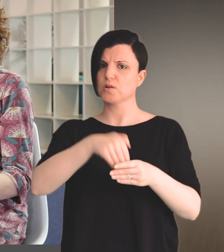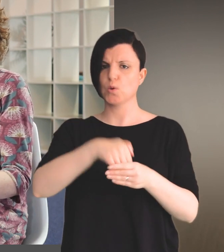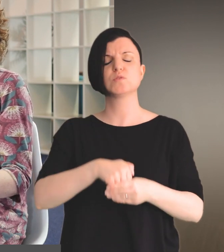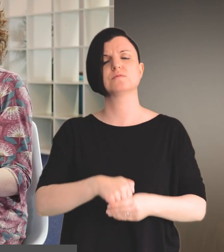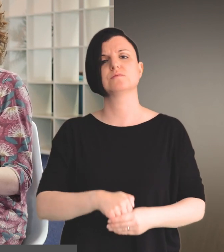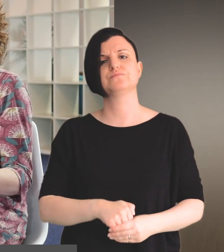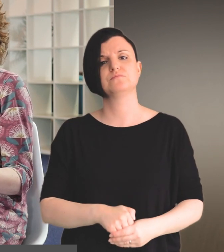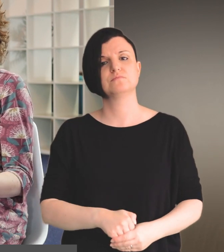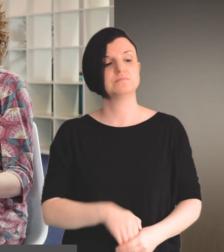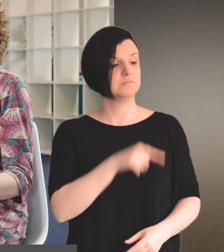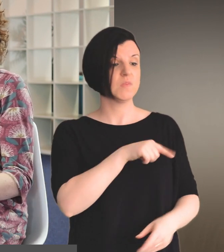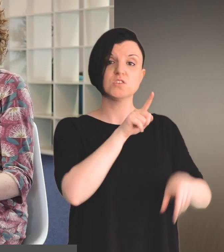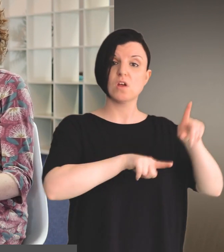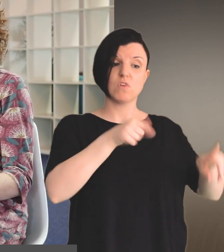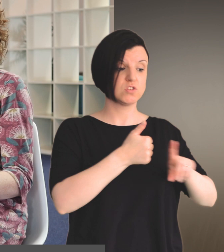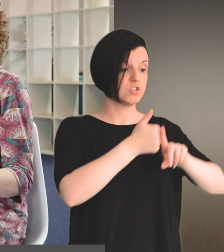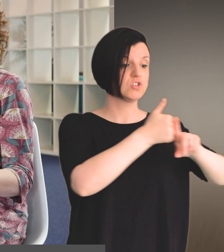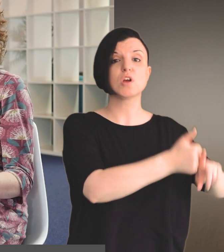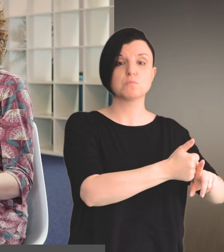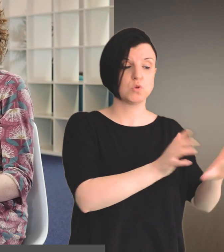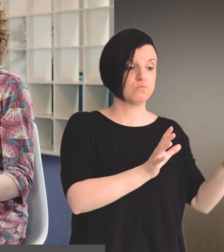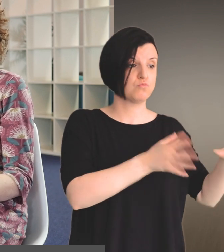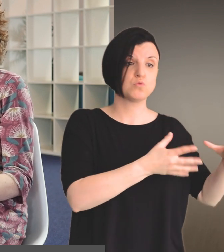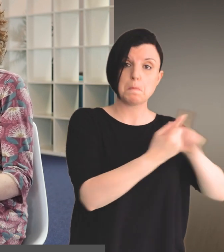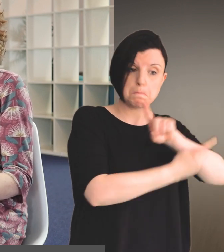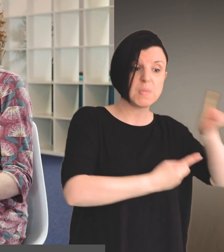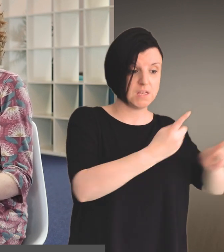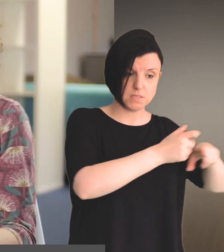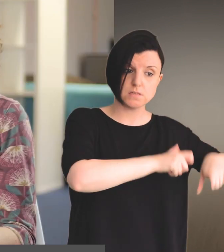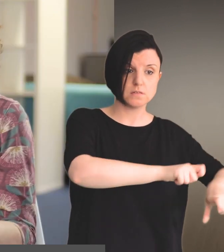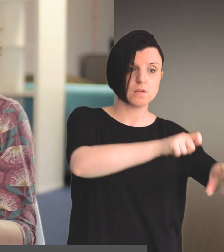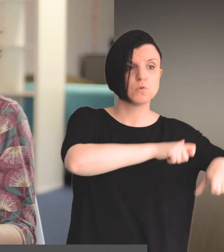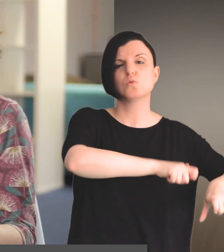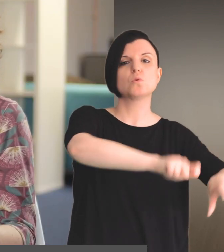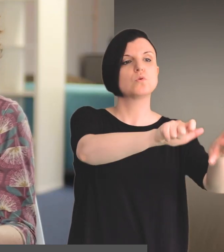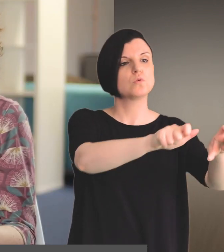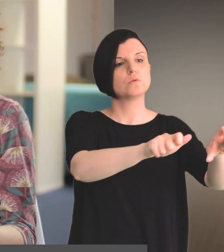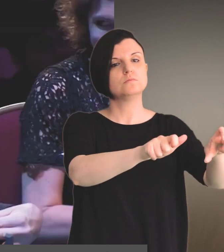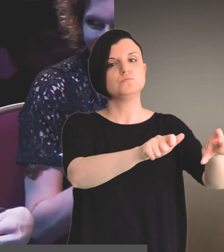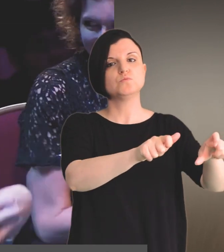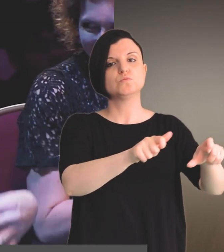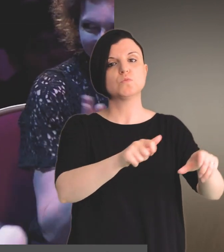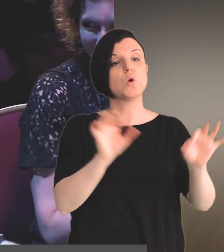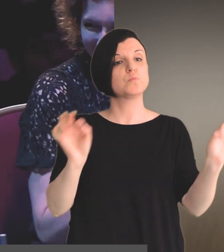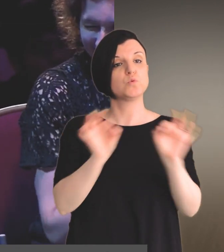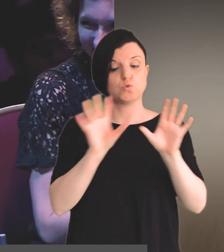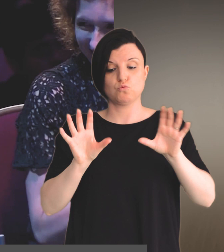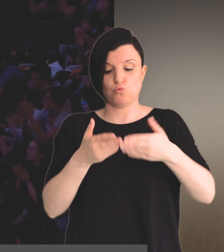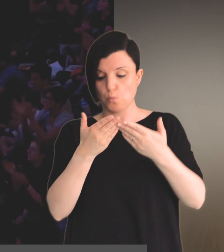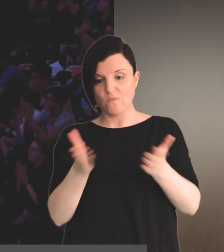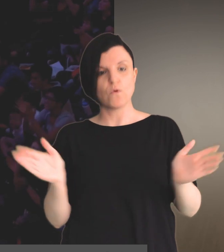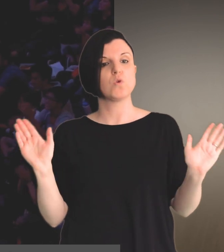company. The position of champions will continue. We'll continue to look at the way that we work. BSO Resound will become part of our